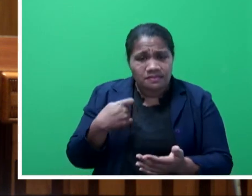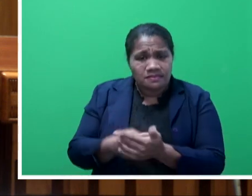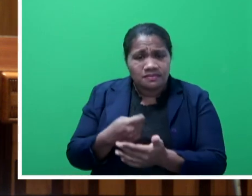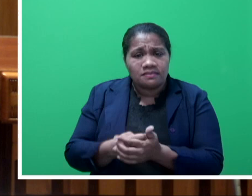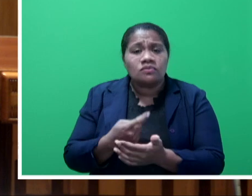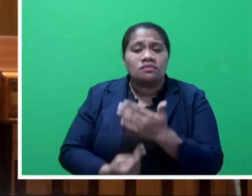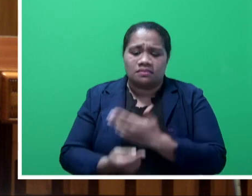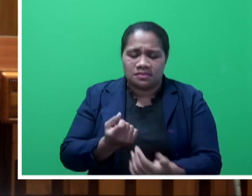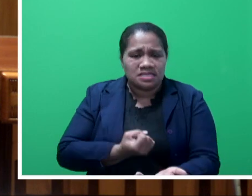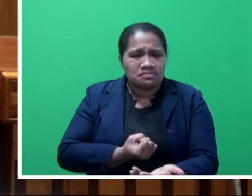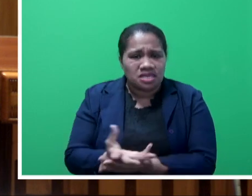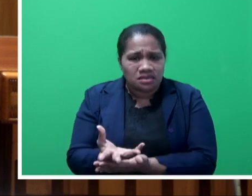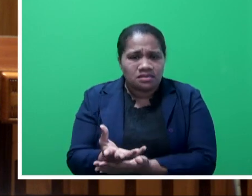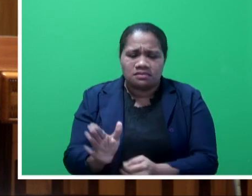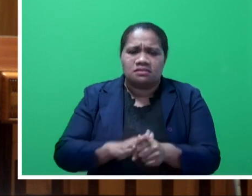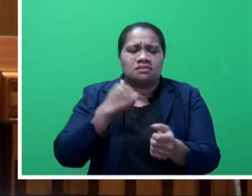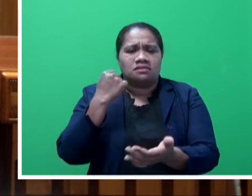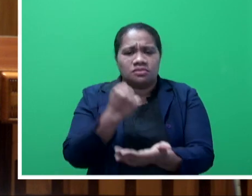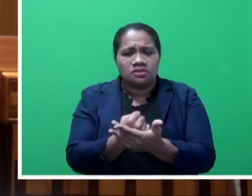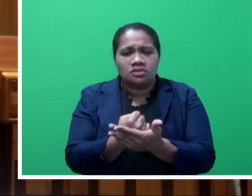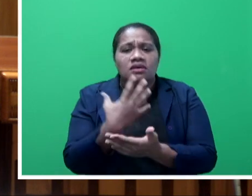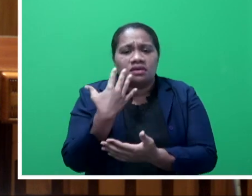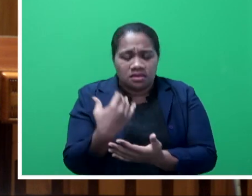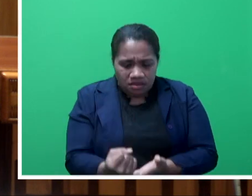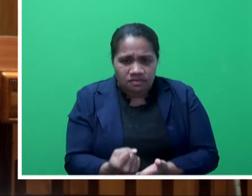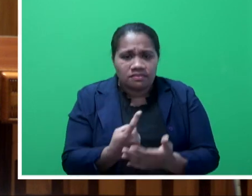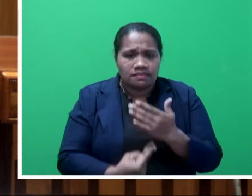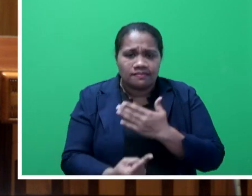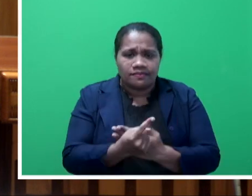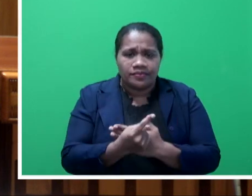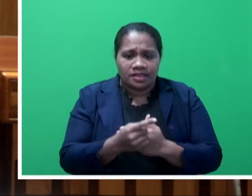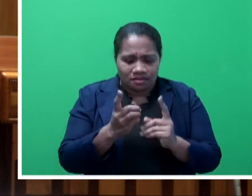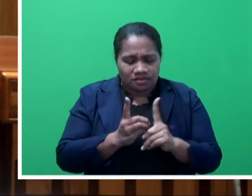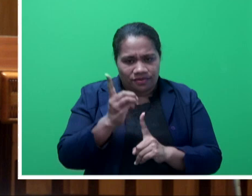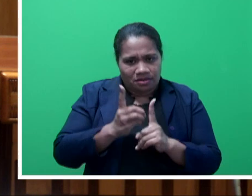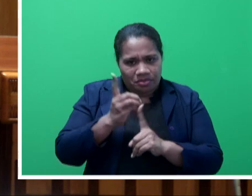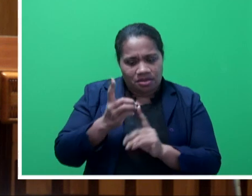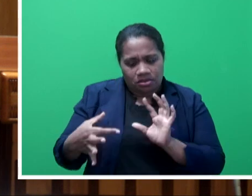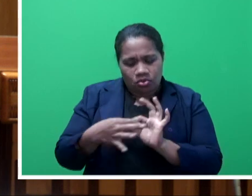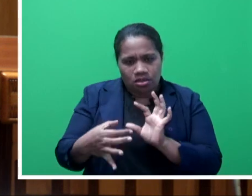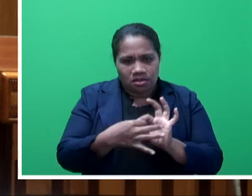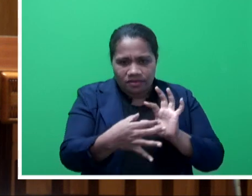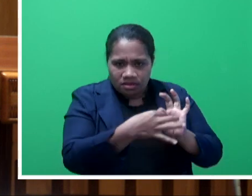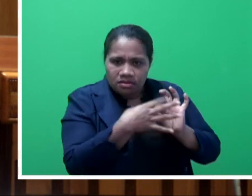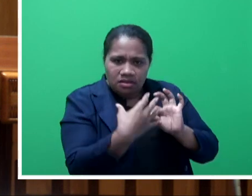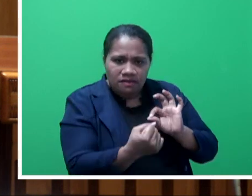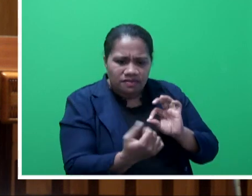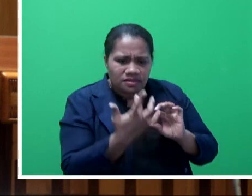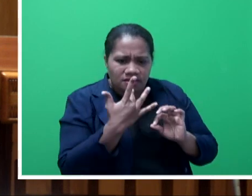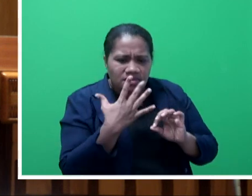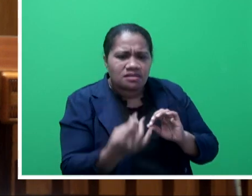spent to ensure that there's a rapid rate of development and connectivity. The type of electronic and